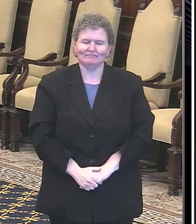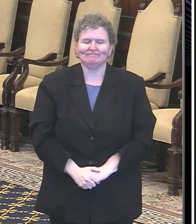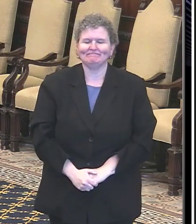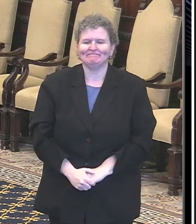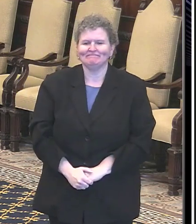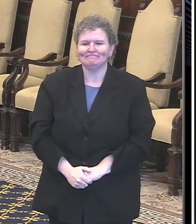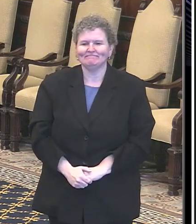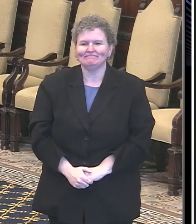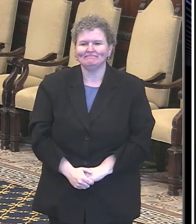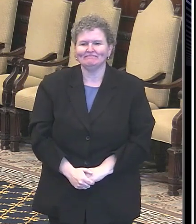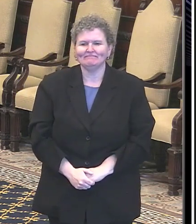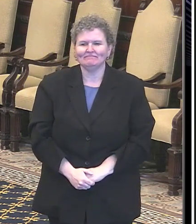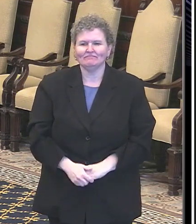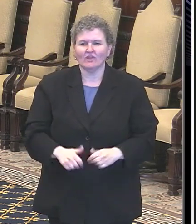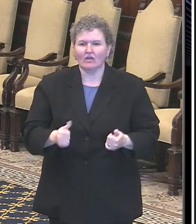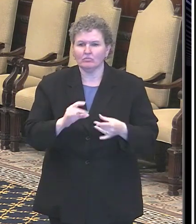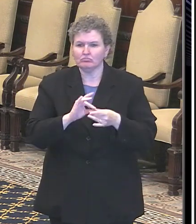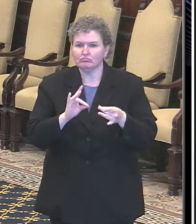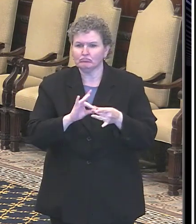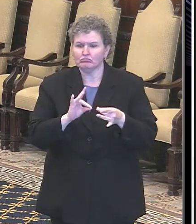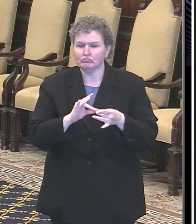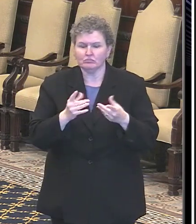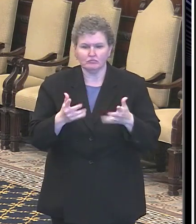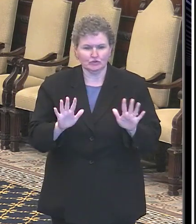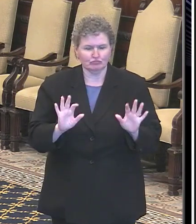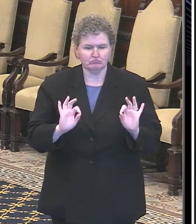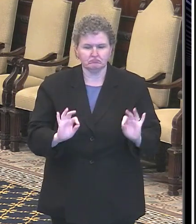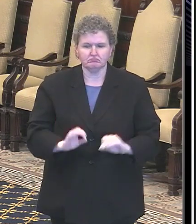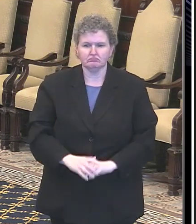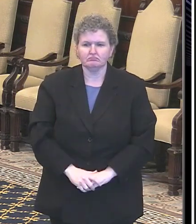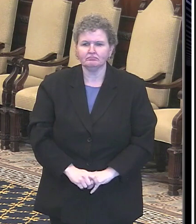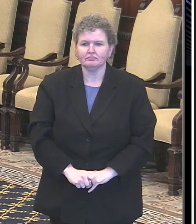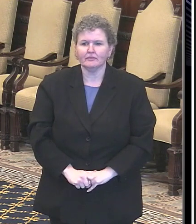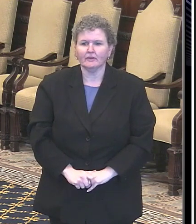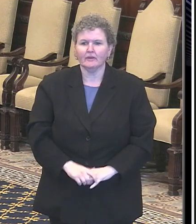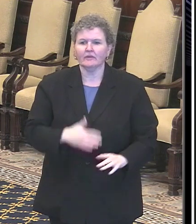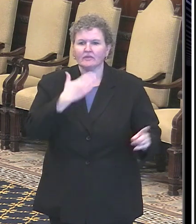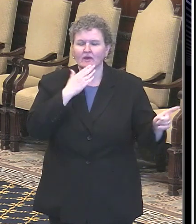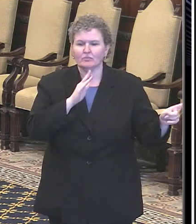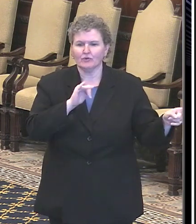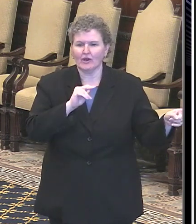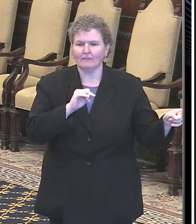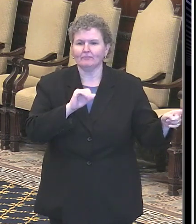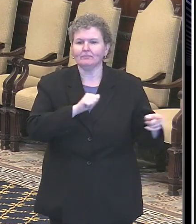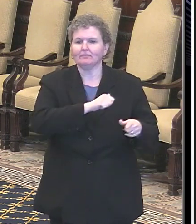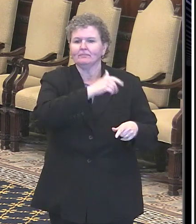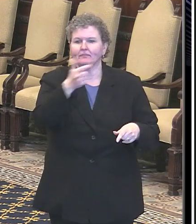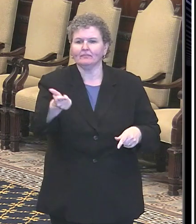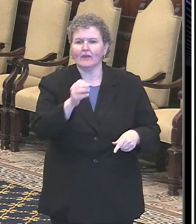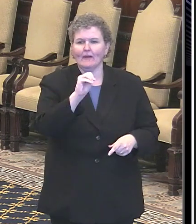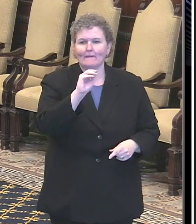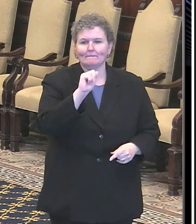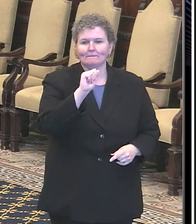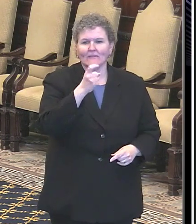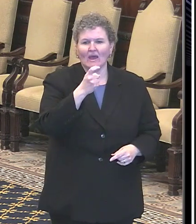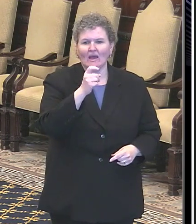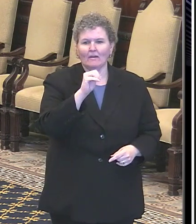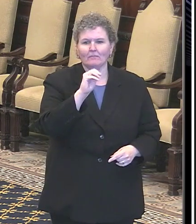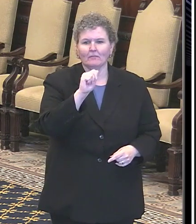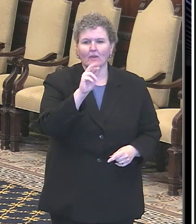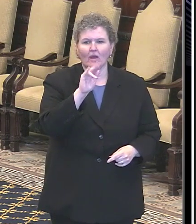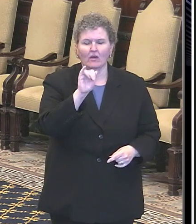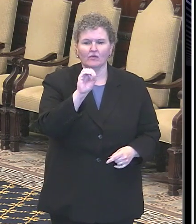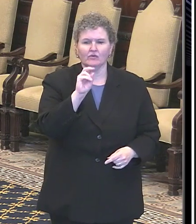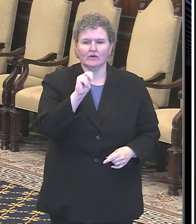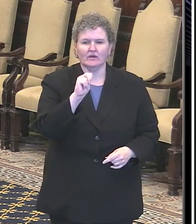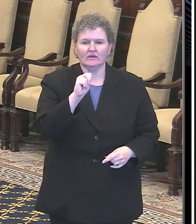Anything else, Brian? No. Okay, very good. Thank you. And Max Marin will actually, let's go to Max Marin and Billy Penn.